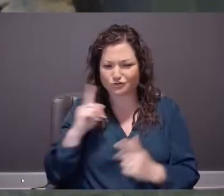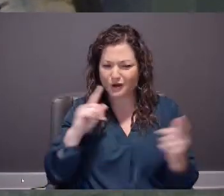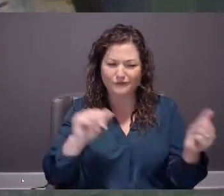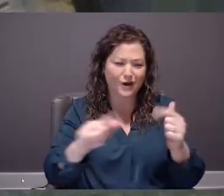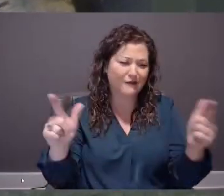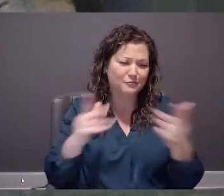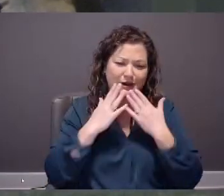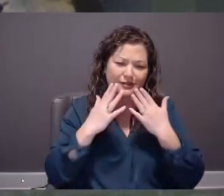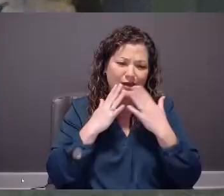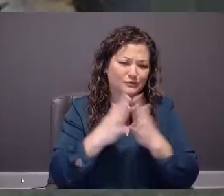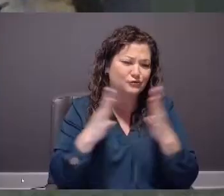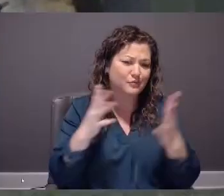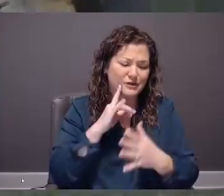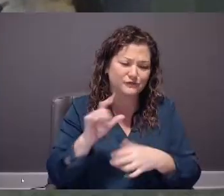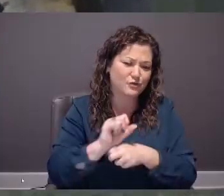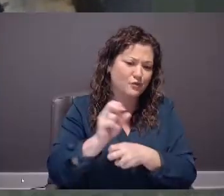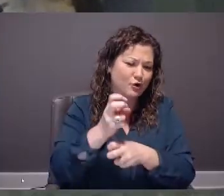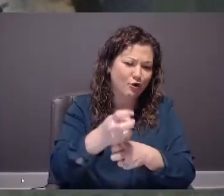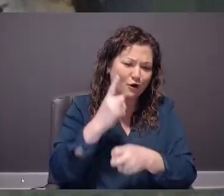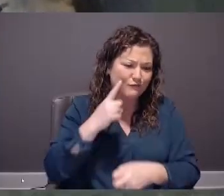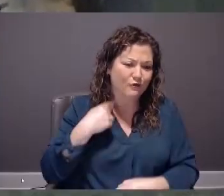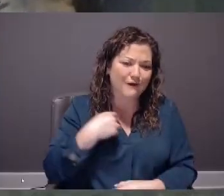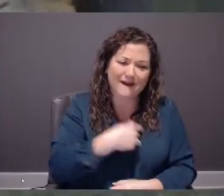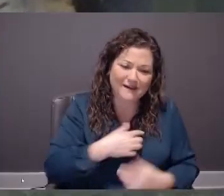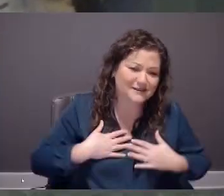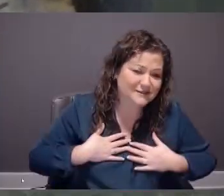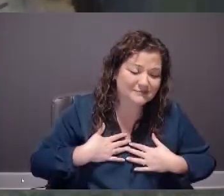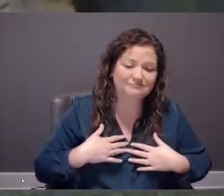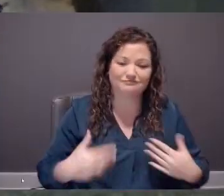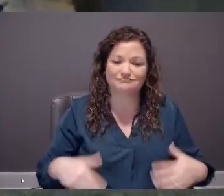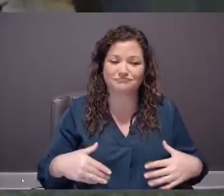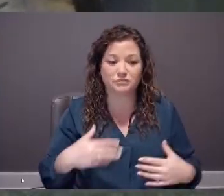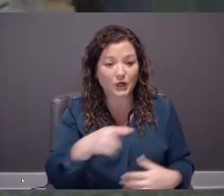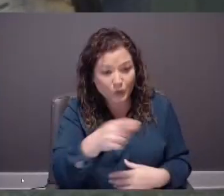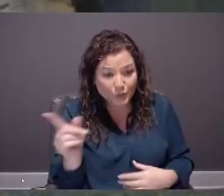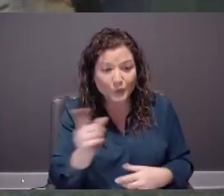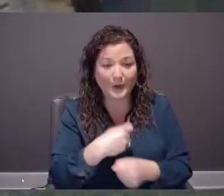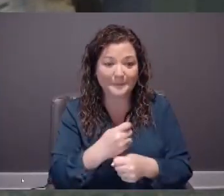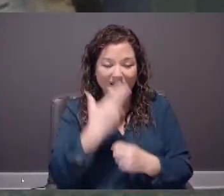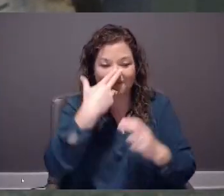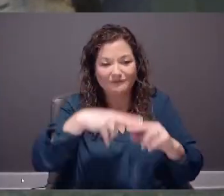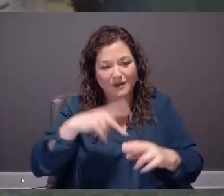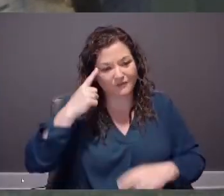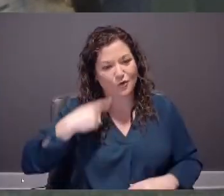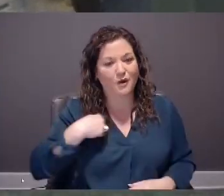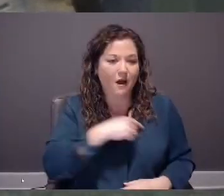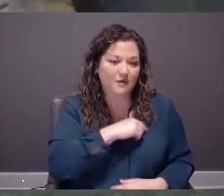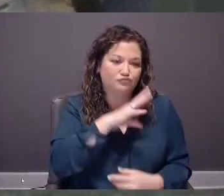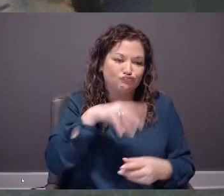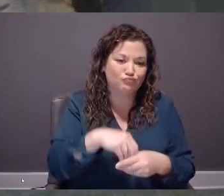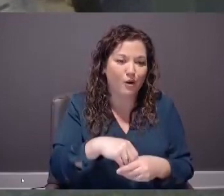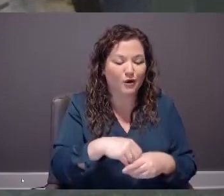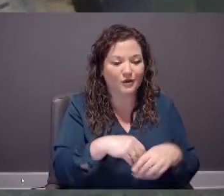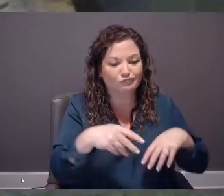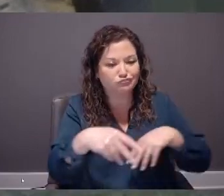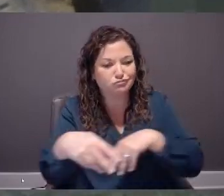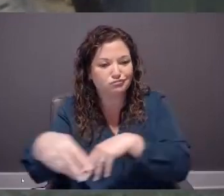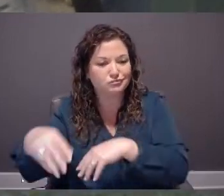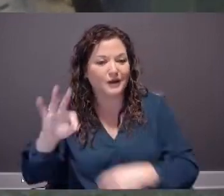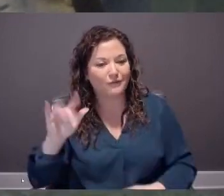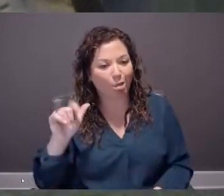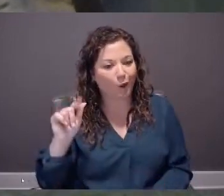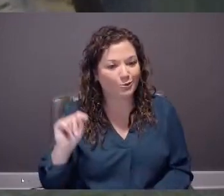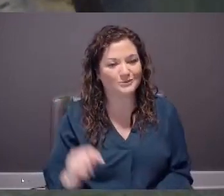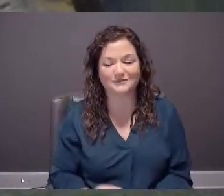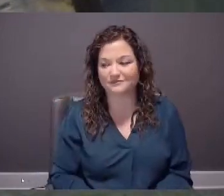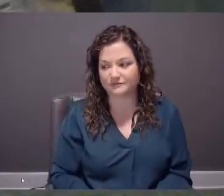much for the hard work that y'all did for us, because y'all made it fun for us to be on the float. And we've